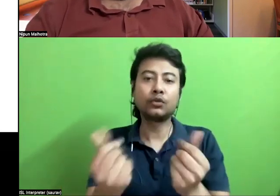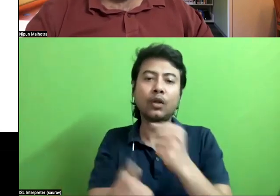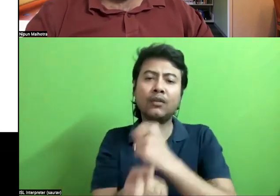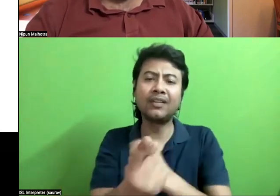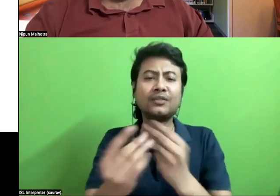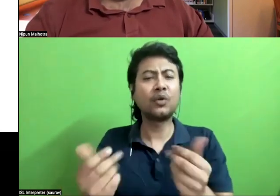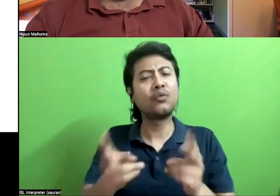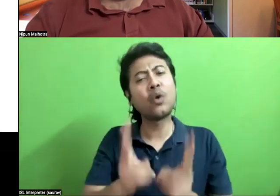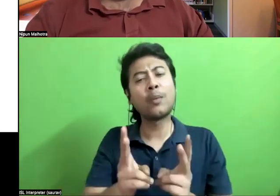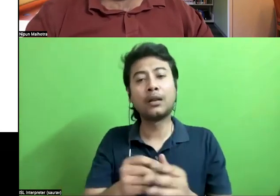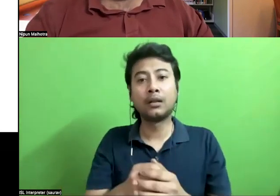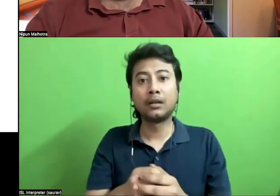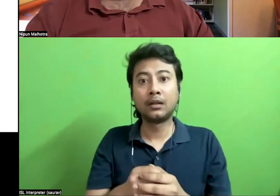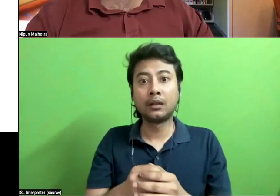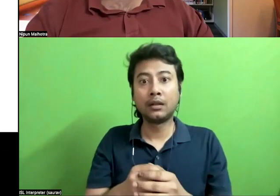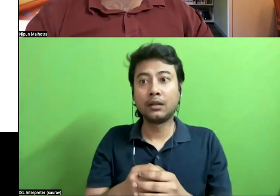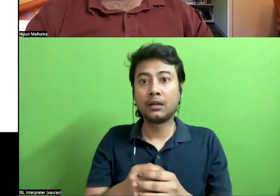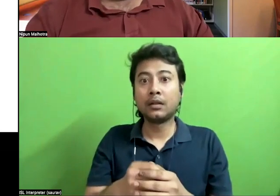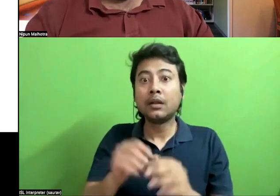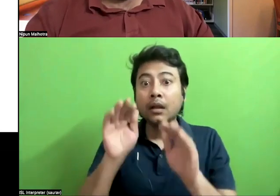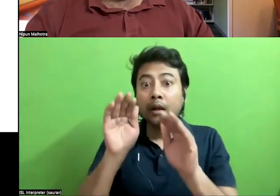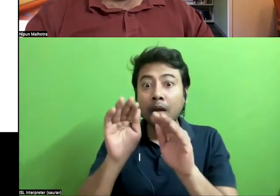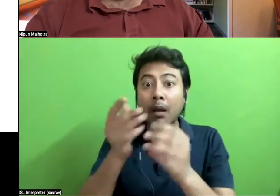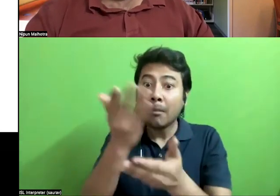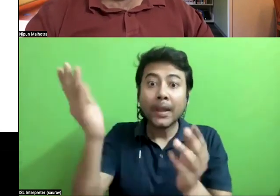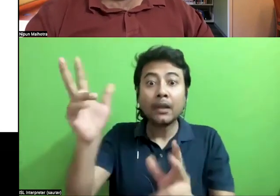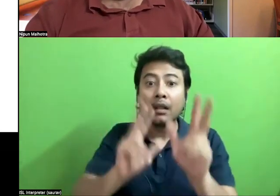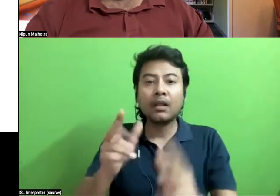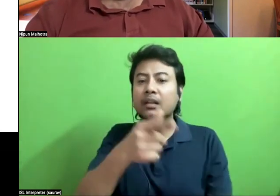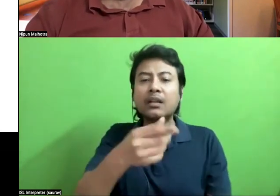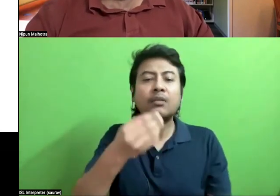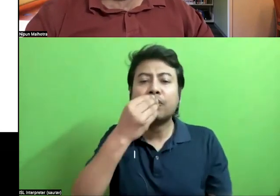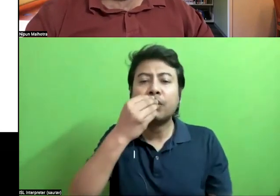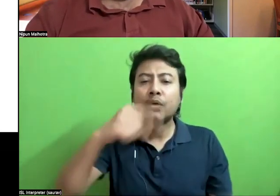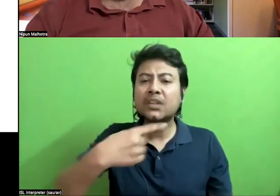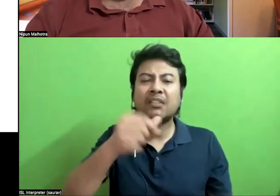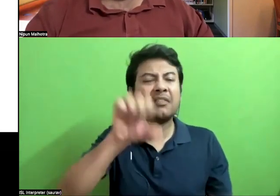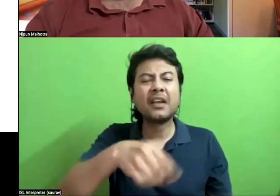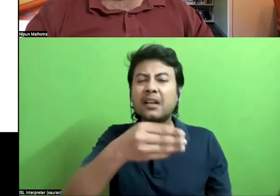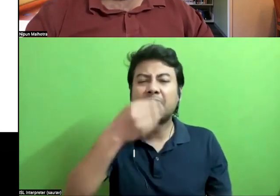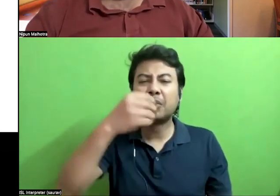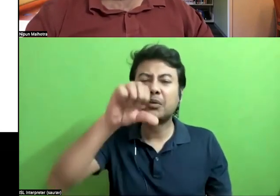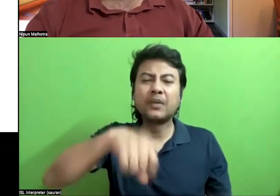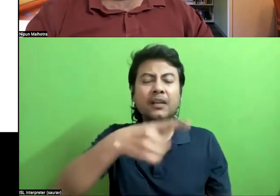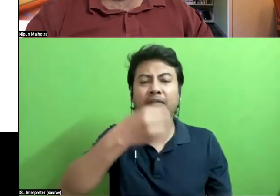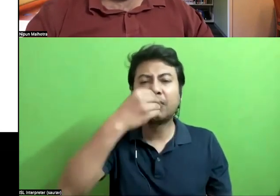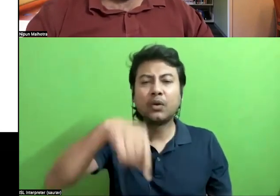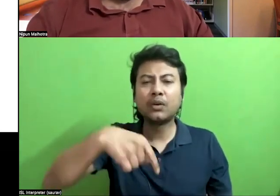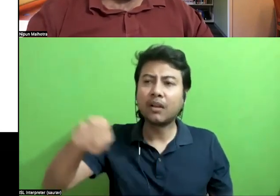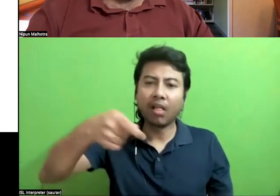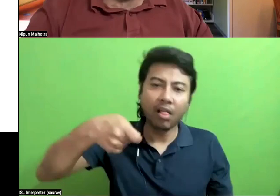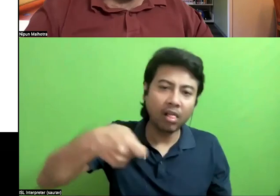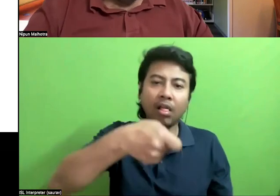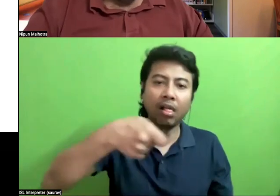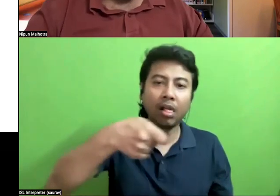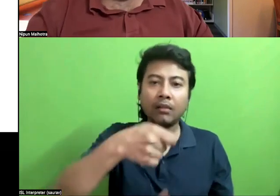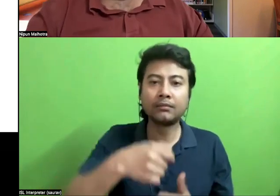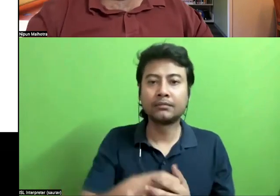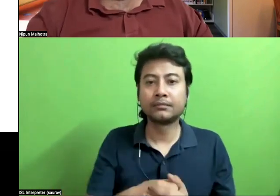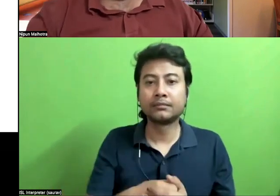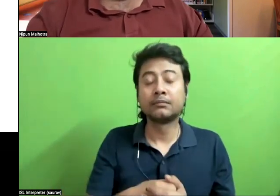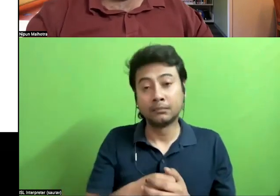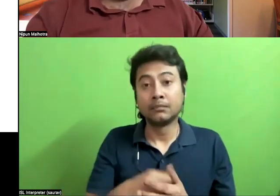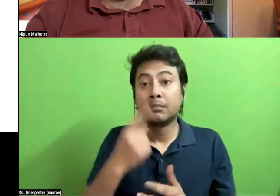eat food, etc. He will not manage eating. Somebody will have to feed him. But luckily, my mother came up with this creative solution because she realized that I cannot lift my hand